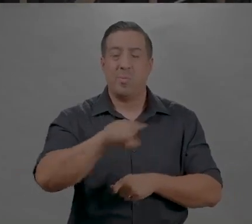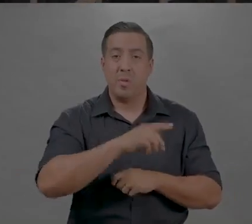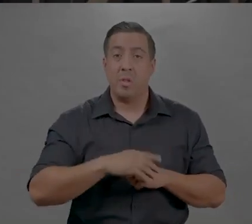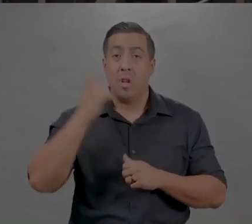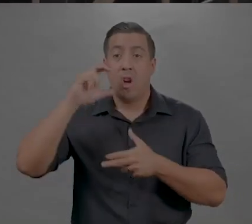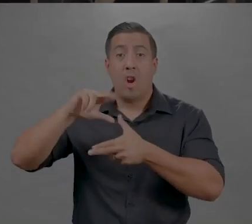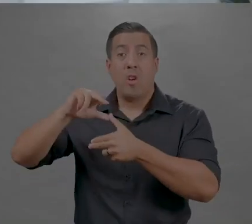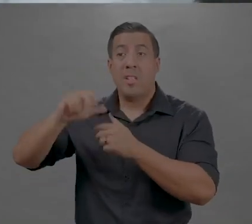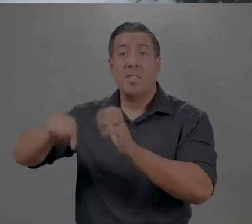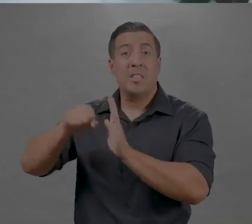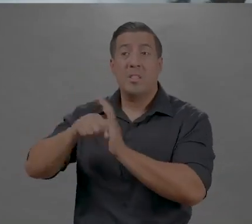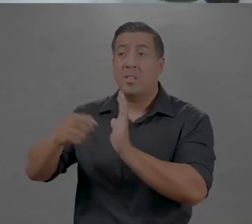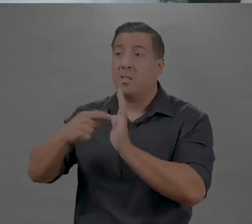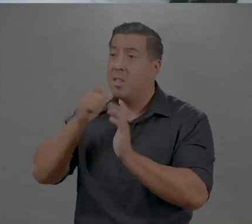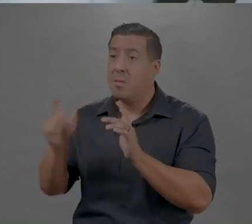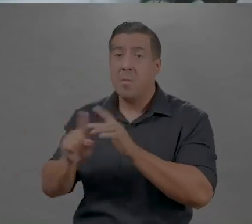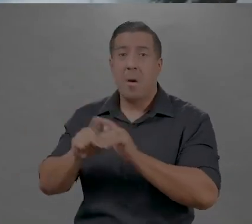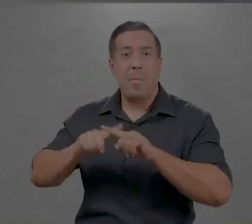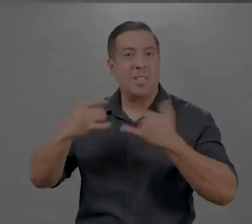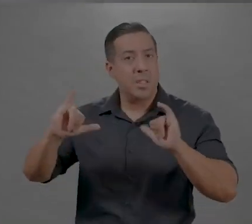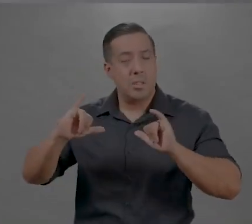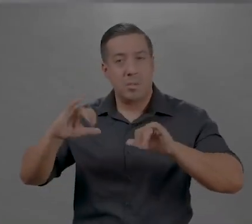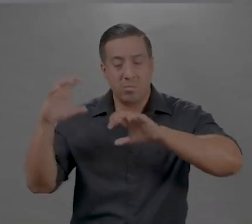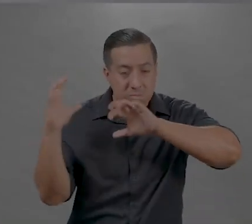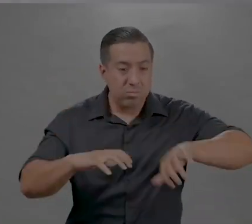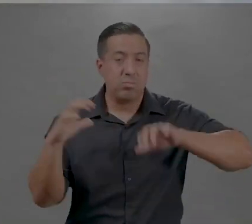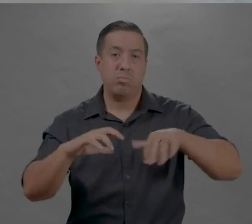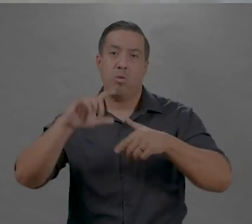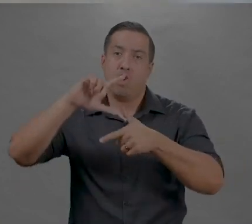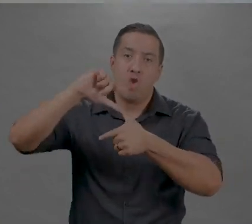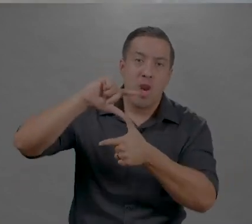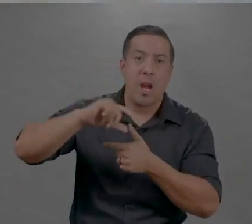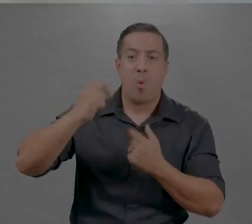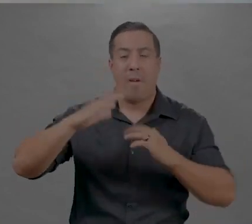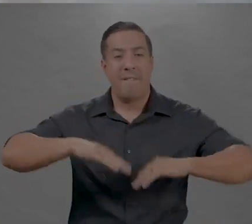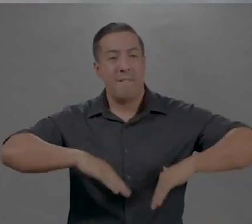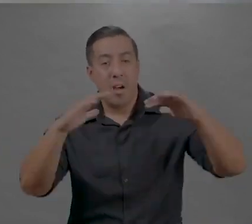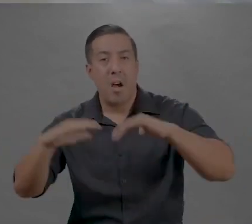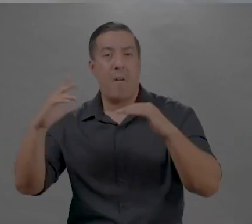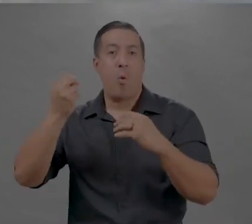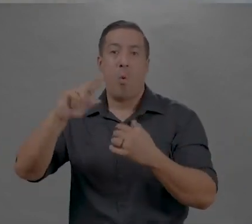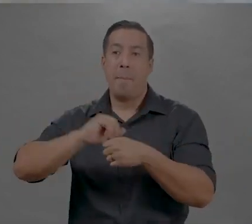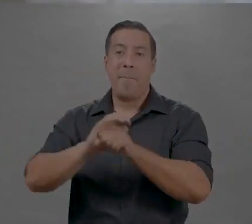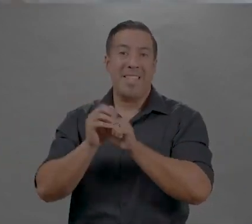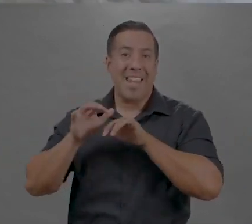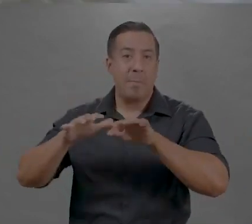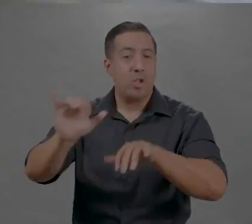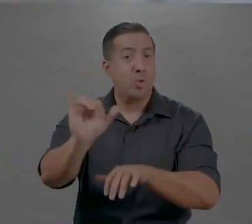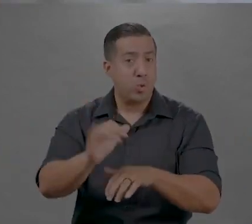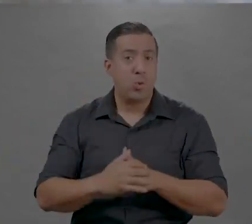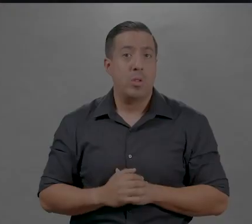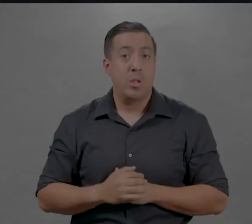when the hurricane season misses us, we're at risk from violent storms, tornadoes, devastating floods, and